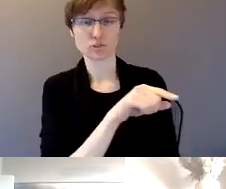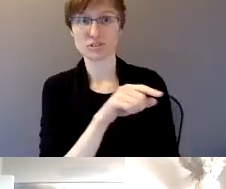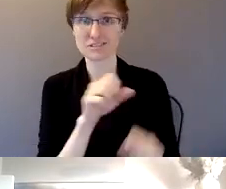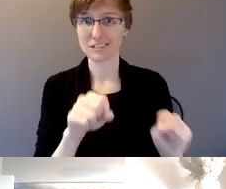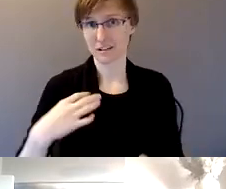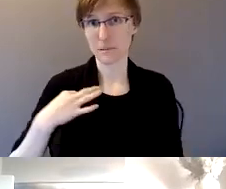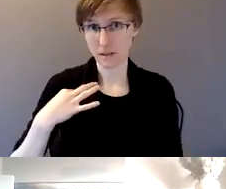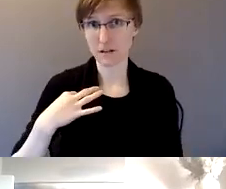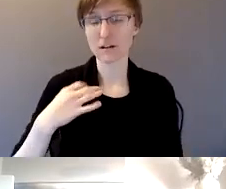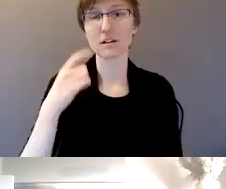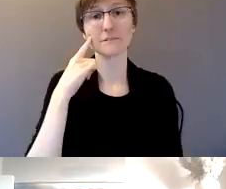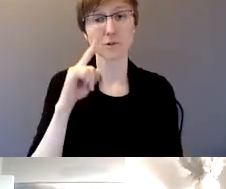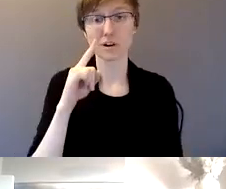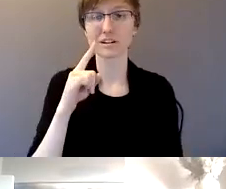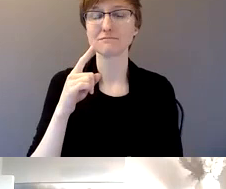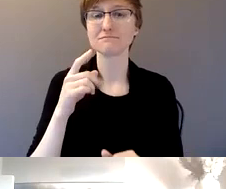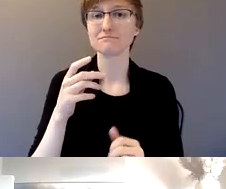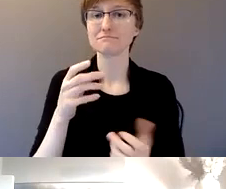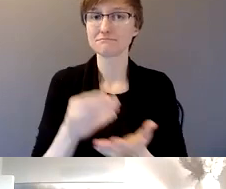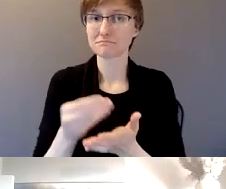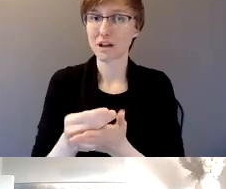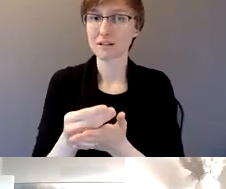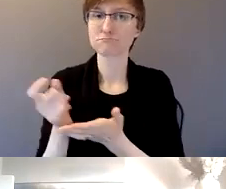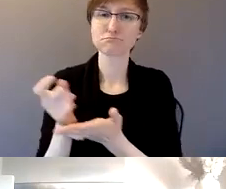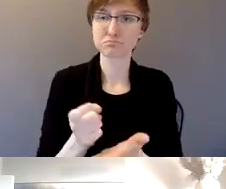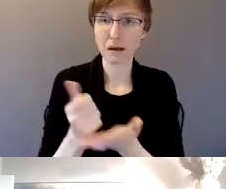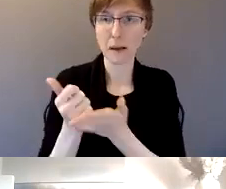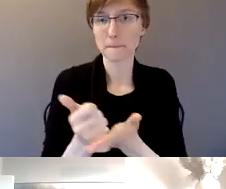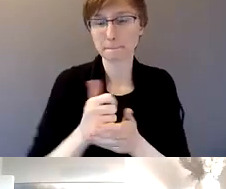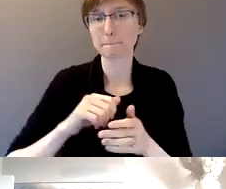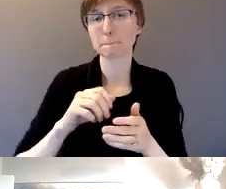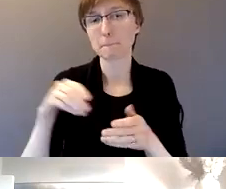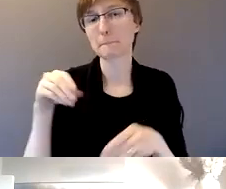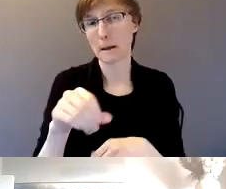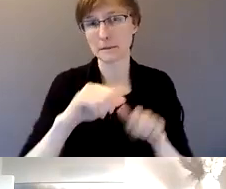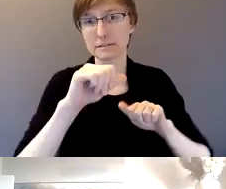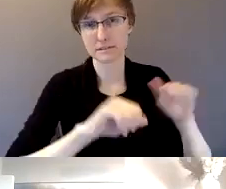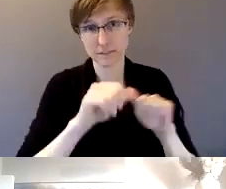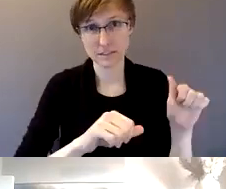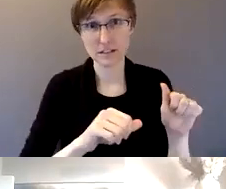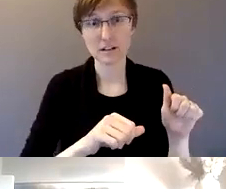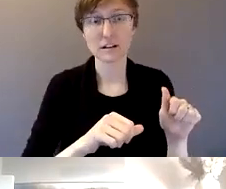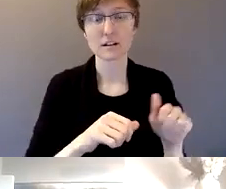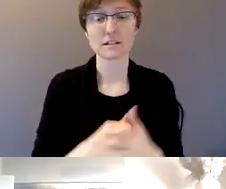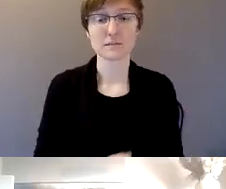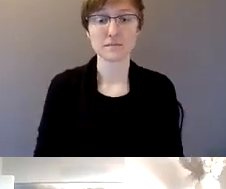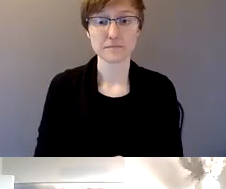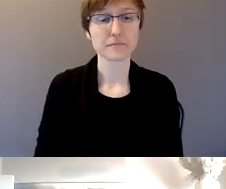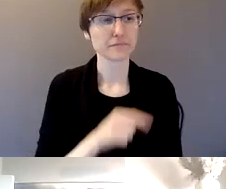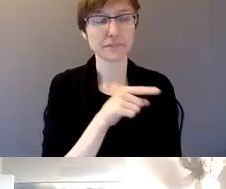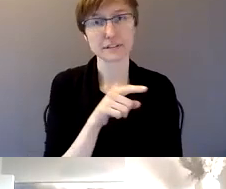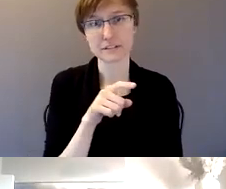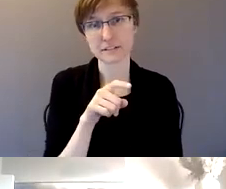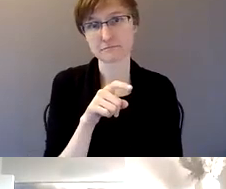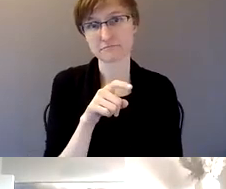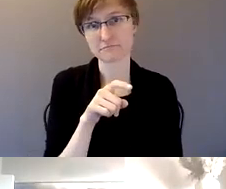for the subsidy with probably with some assistance. They must be capable enough to go through whatever that process is, and I'm not involved in that process, but they must